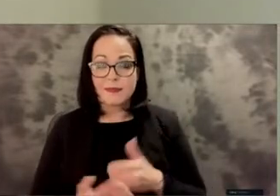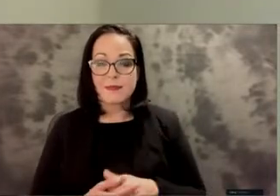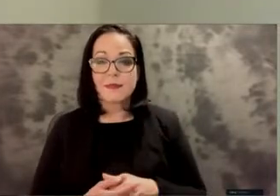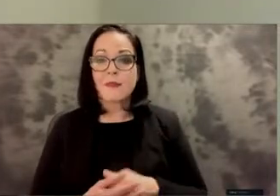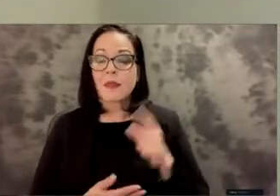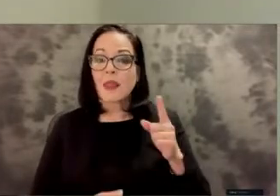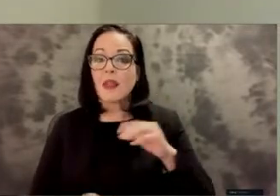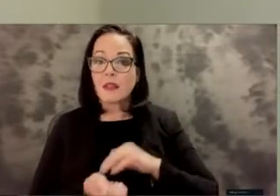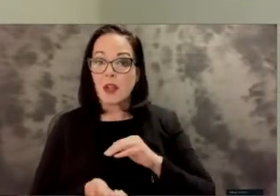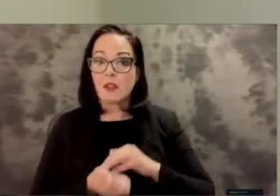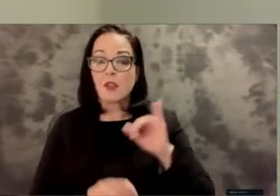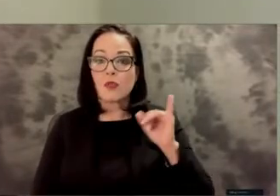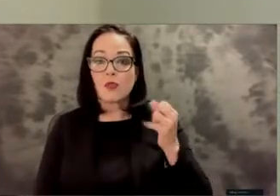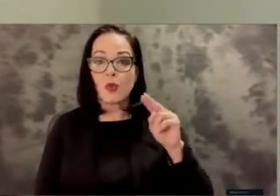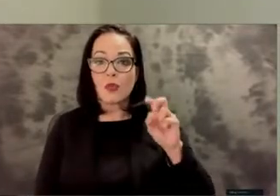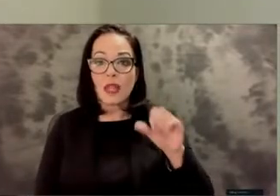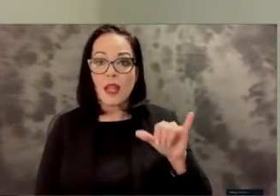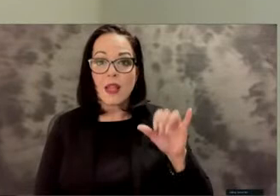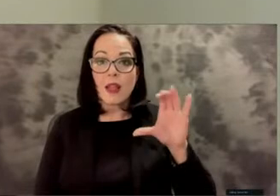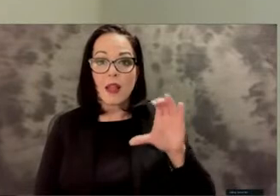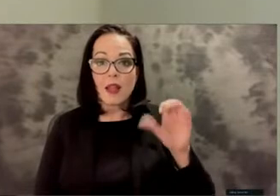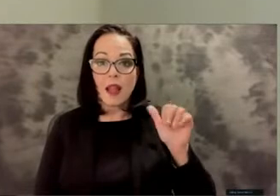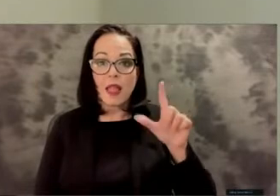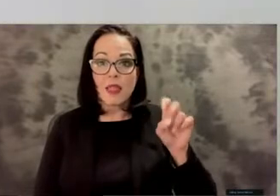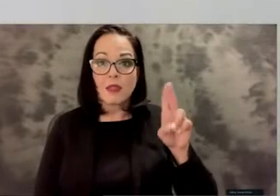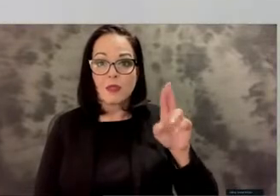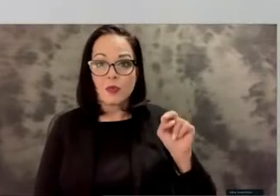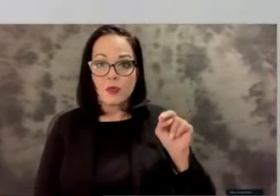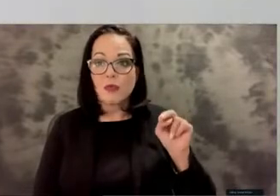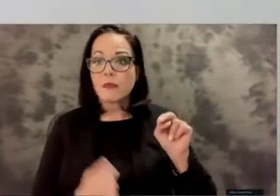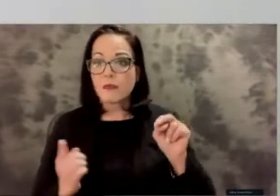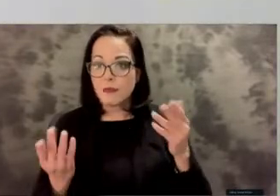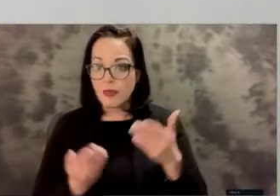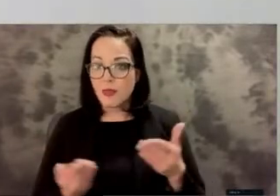Dr. Jonay Caldoon. Present.